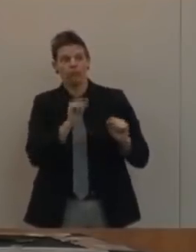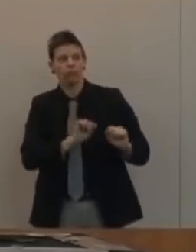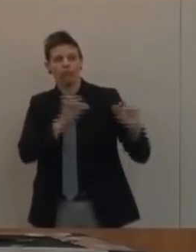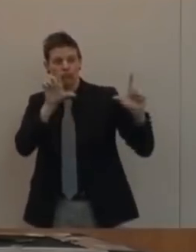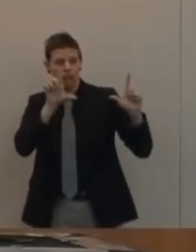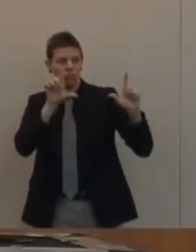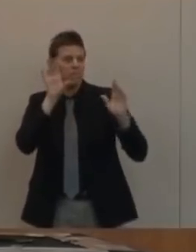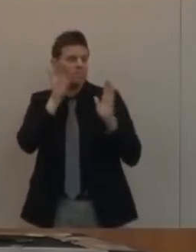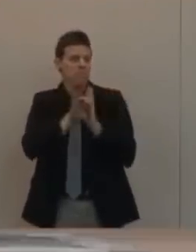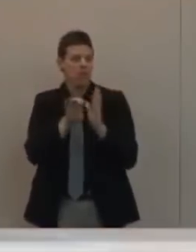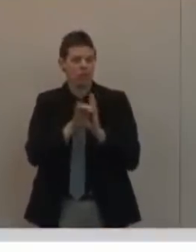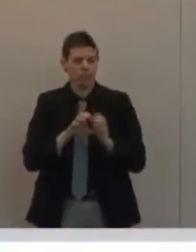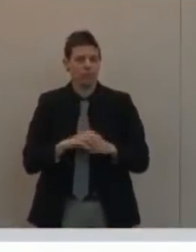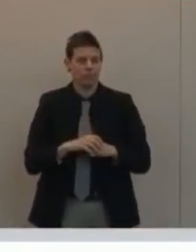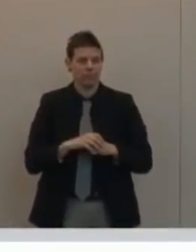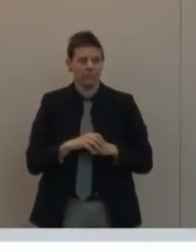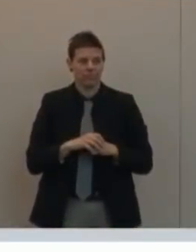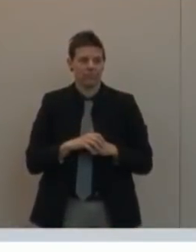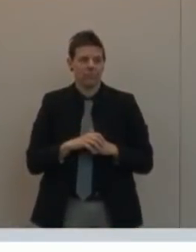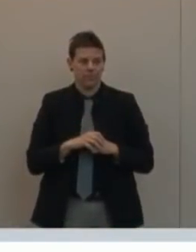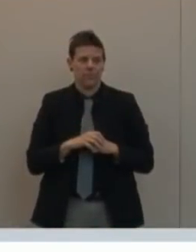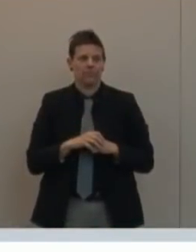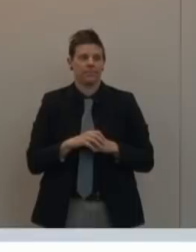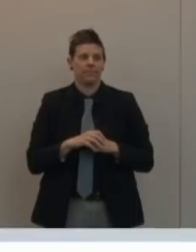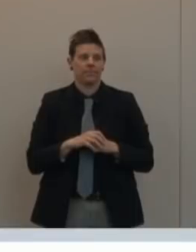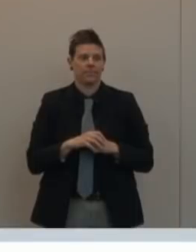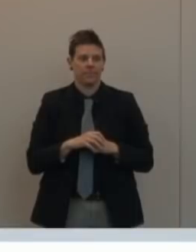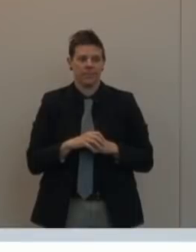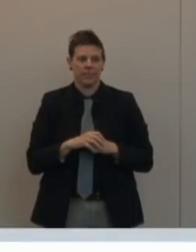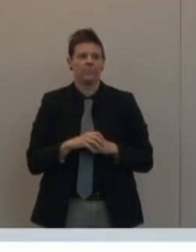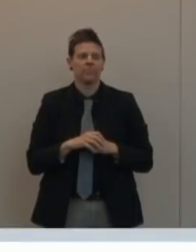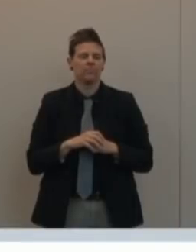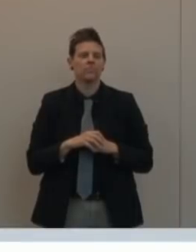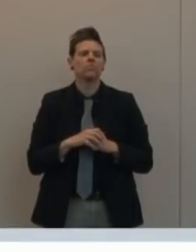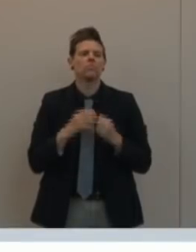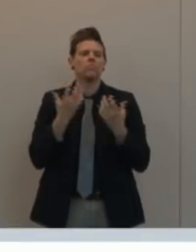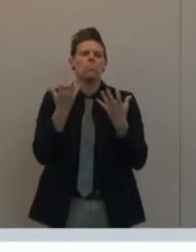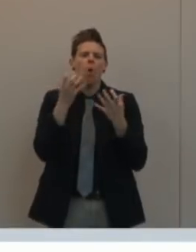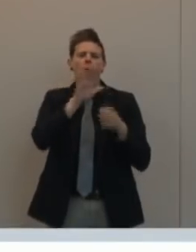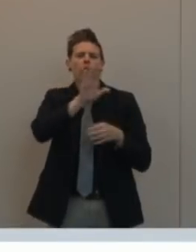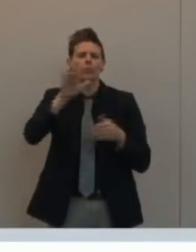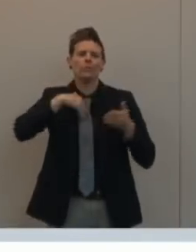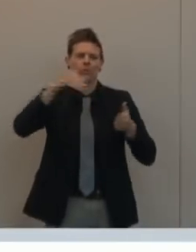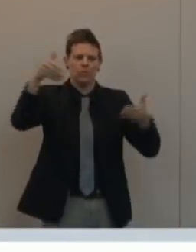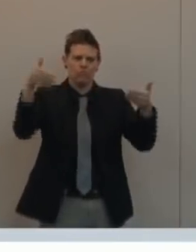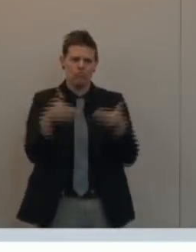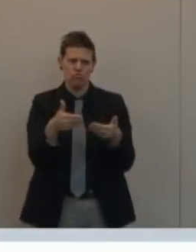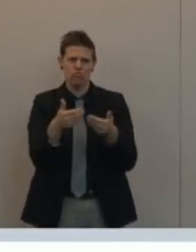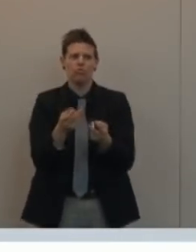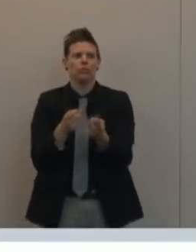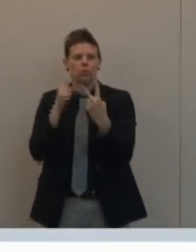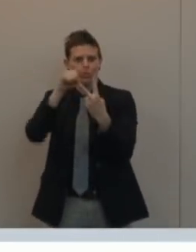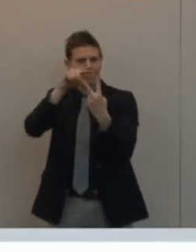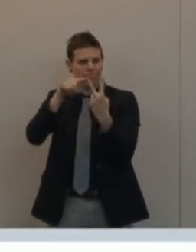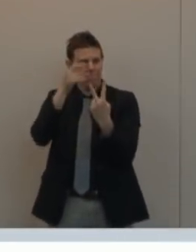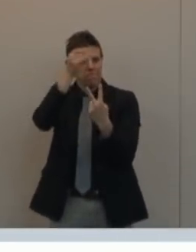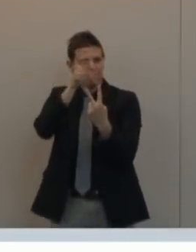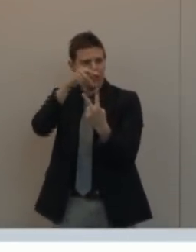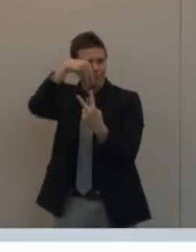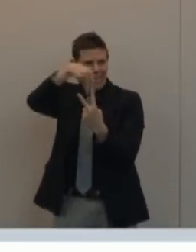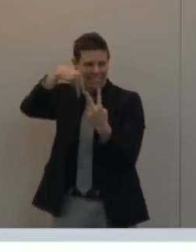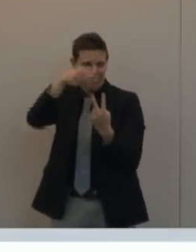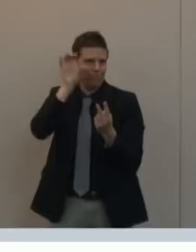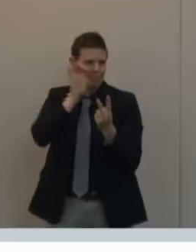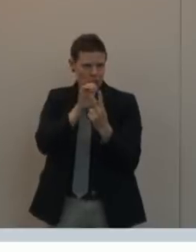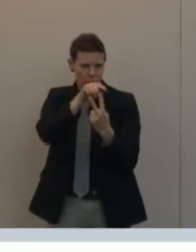Well, can we get it up now? Because there should be no more slides. Here we go. So I want to introduce you to two individuals. And I want you to see